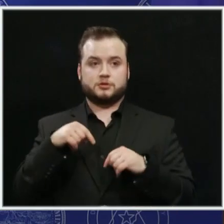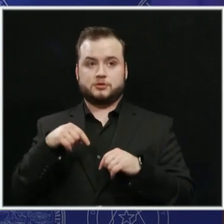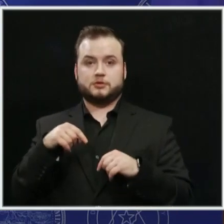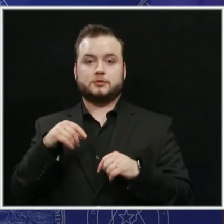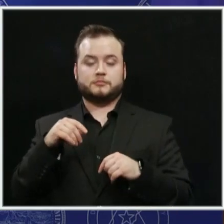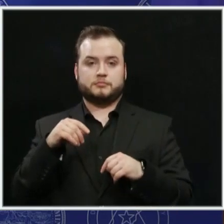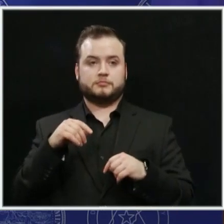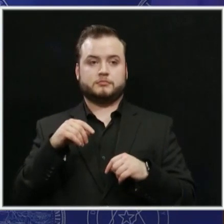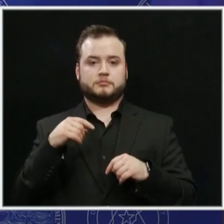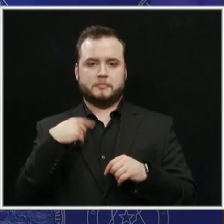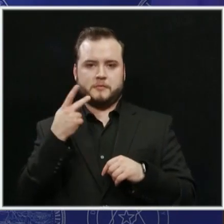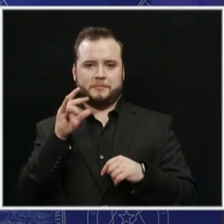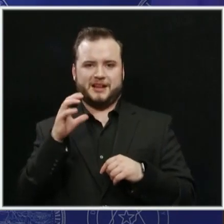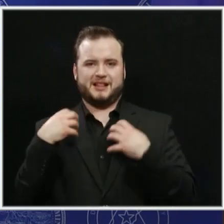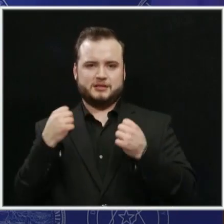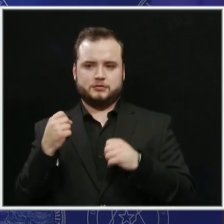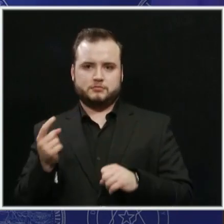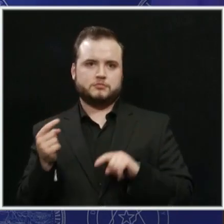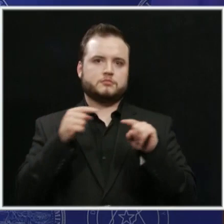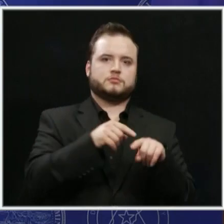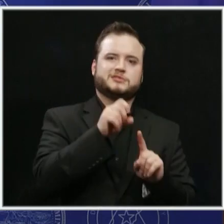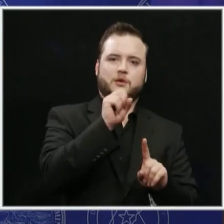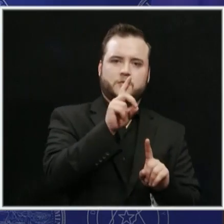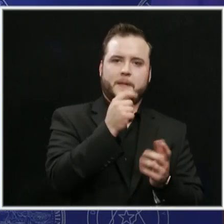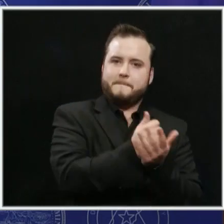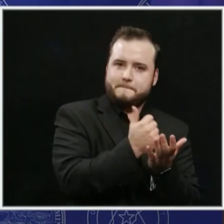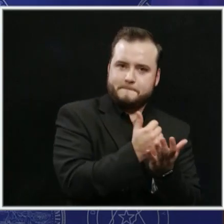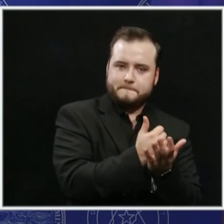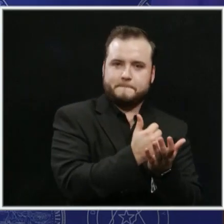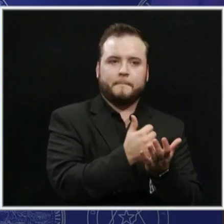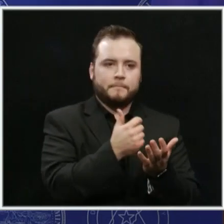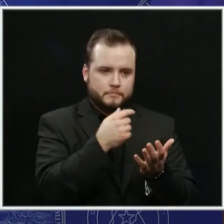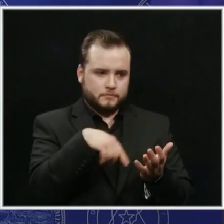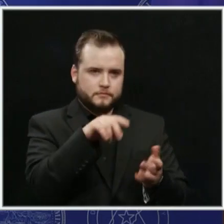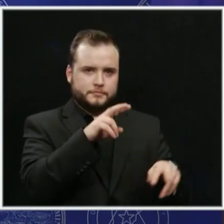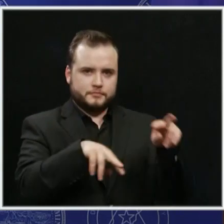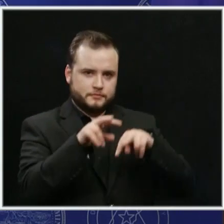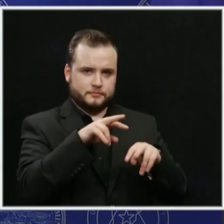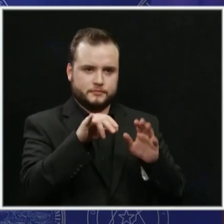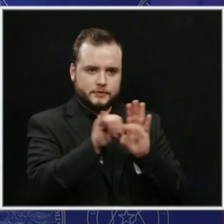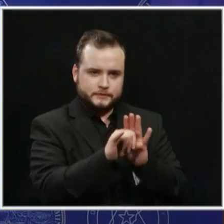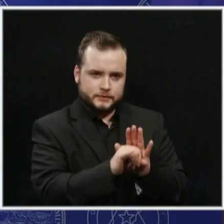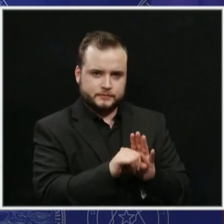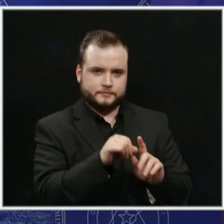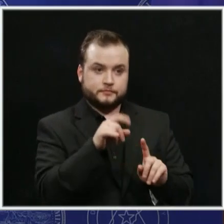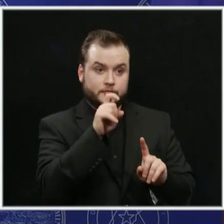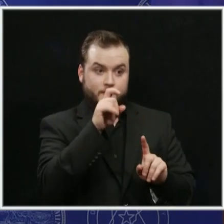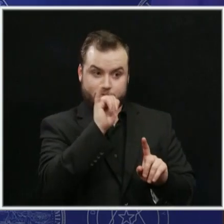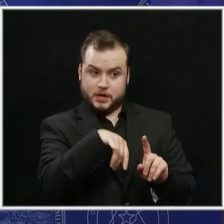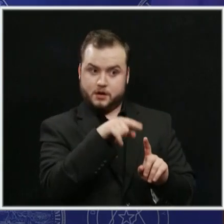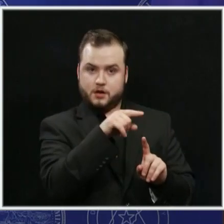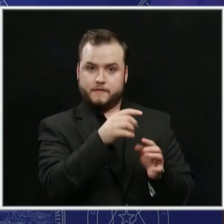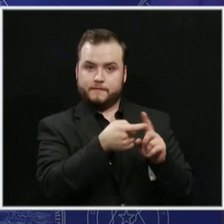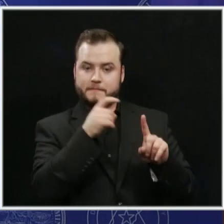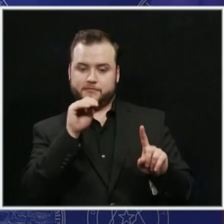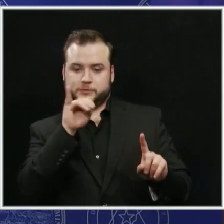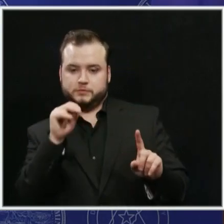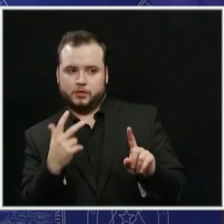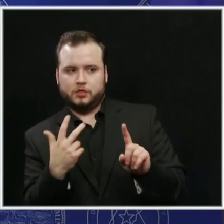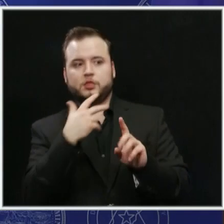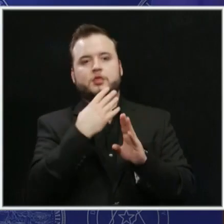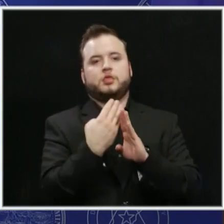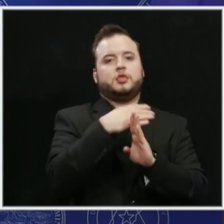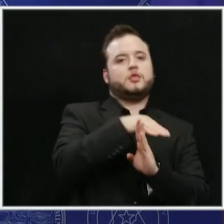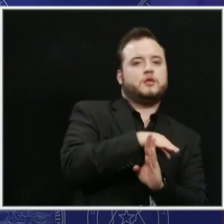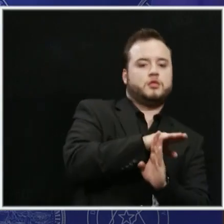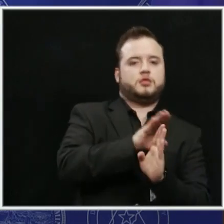was, as we've said, it's important that we identify cases, and then once they're identified, obviously these individuals need to be isolated,